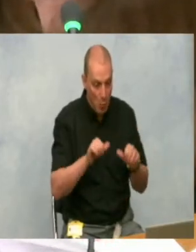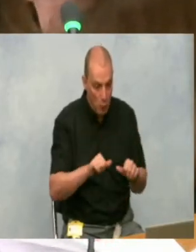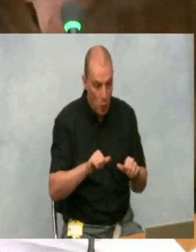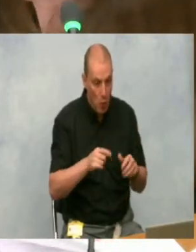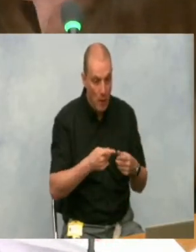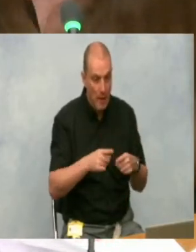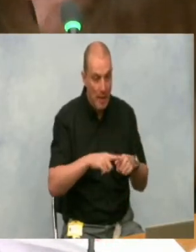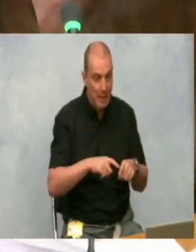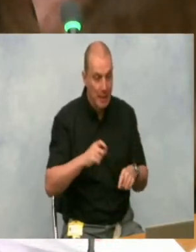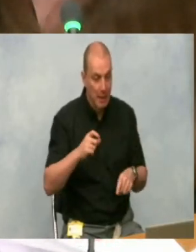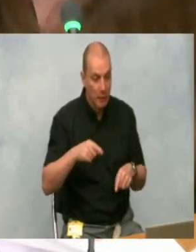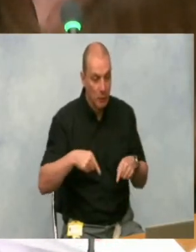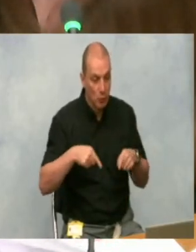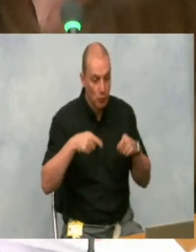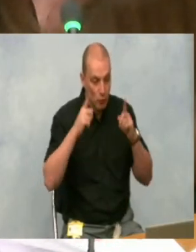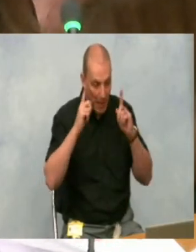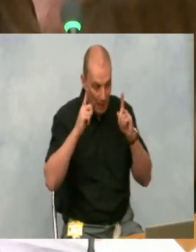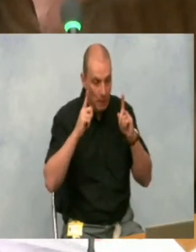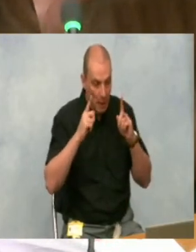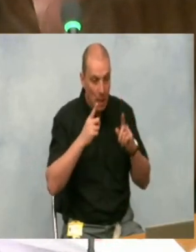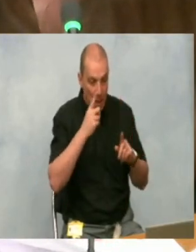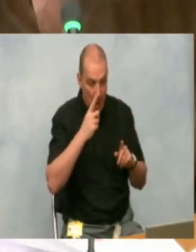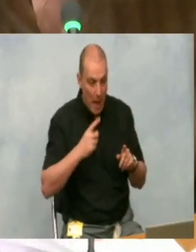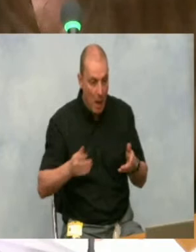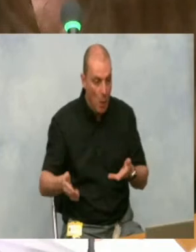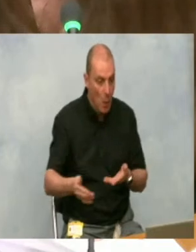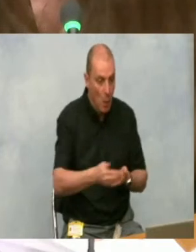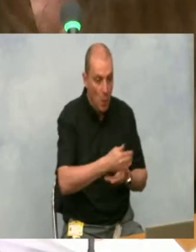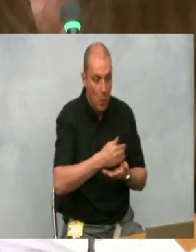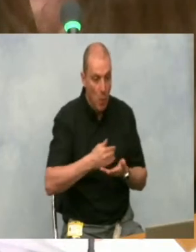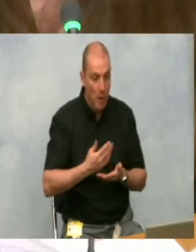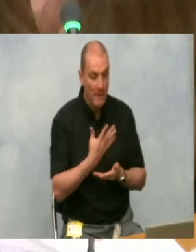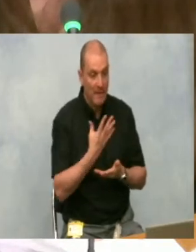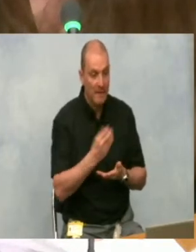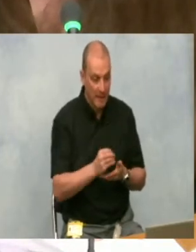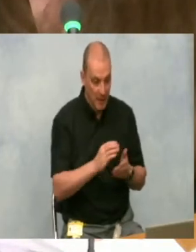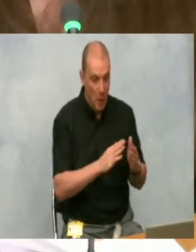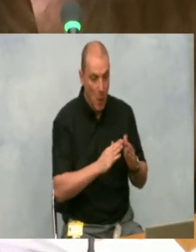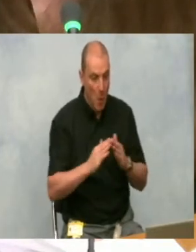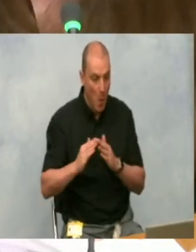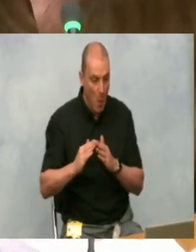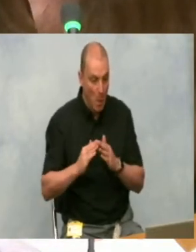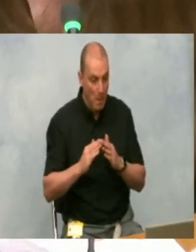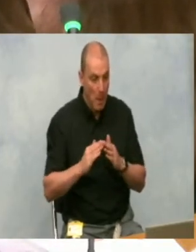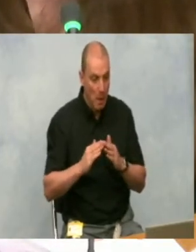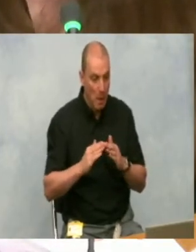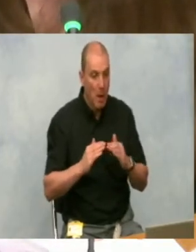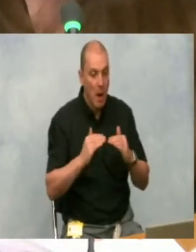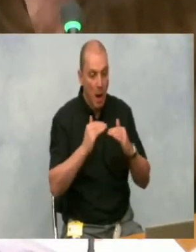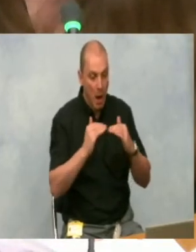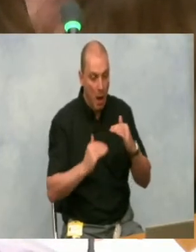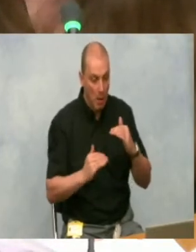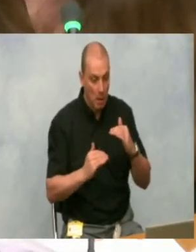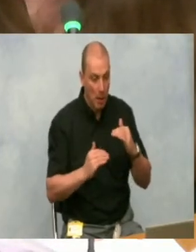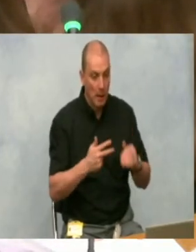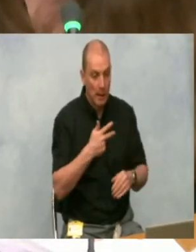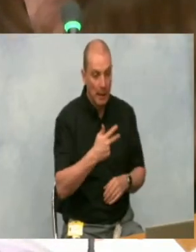to acquire 50 completed affordable homes from Taylor Wimpey at a price not in excess of